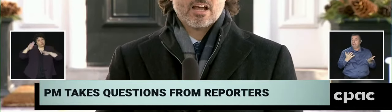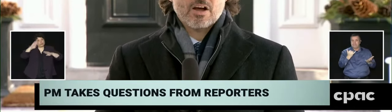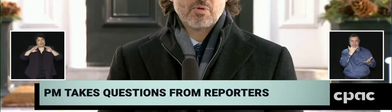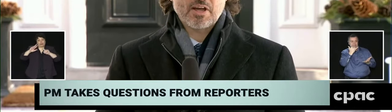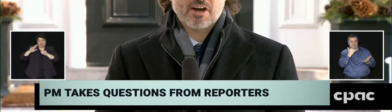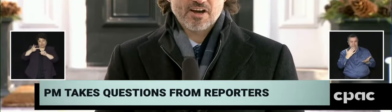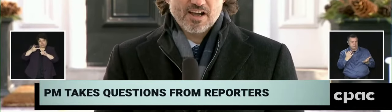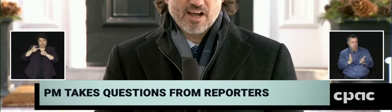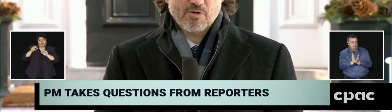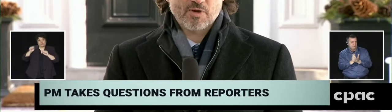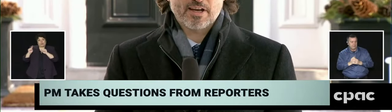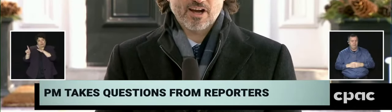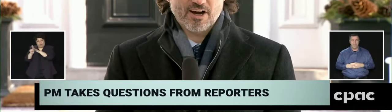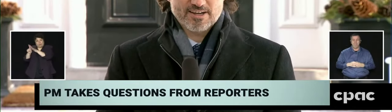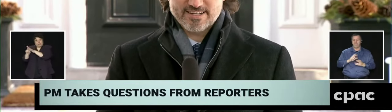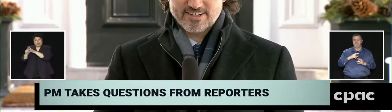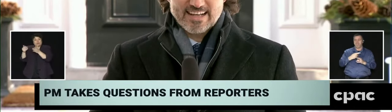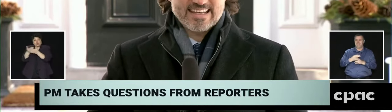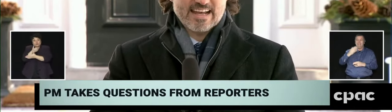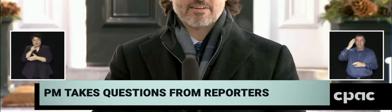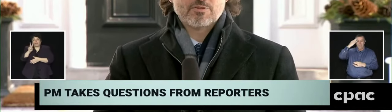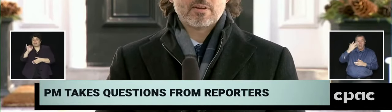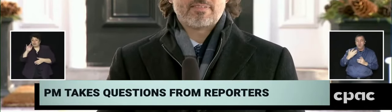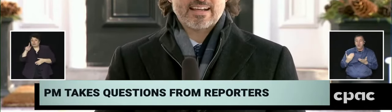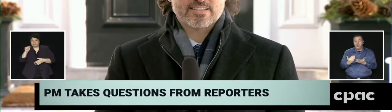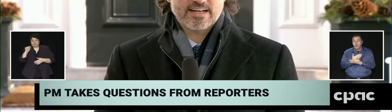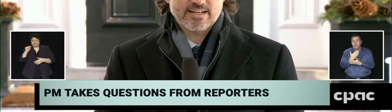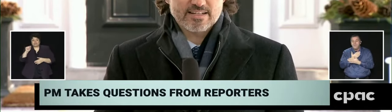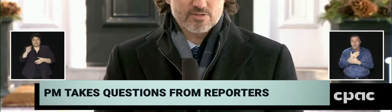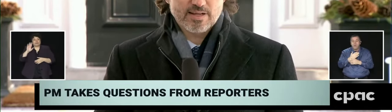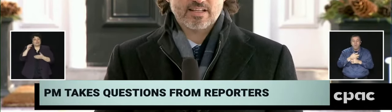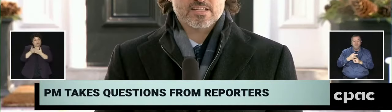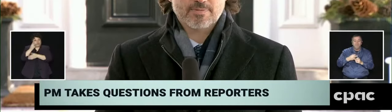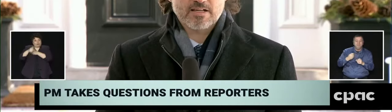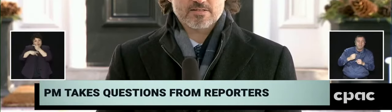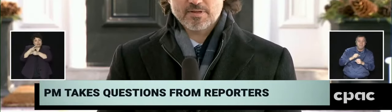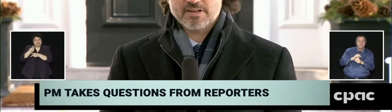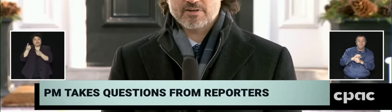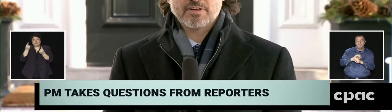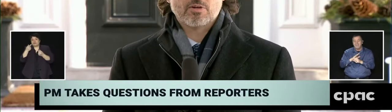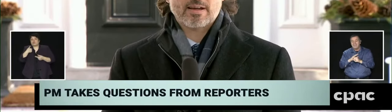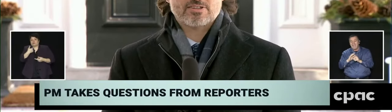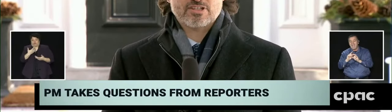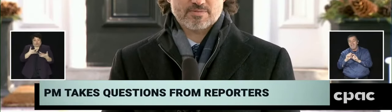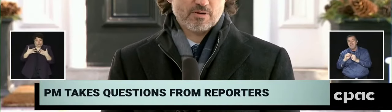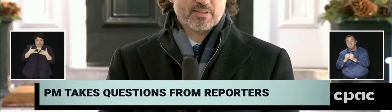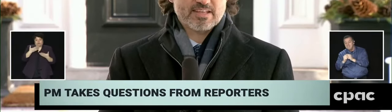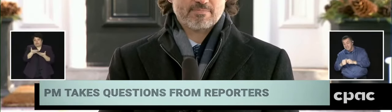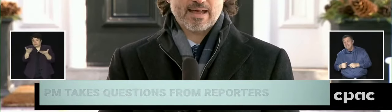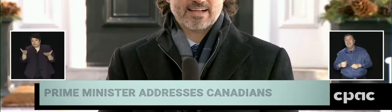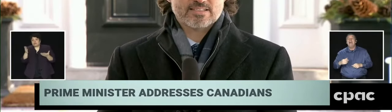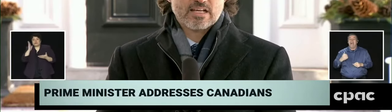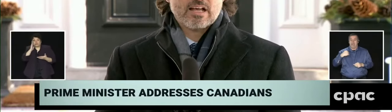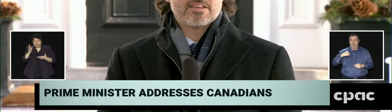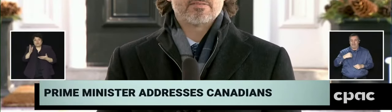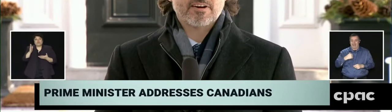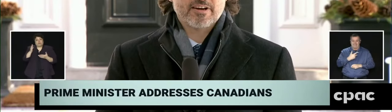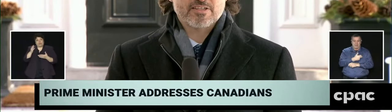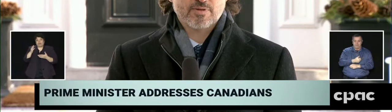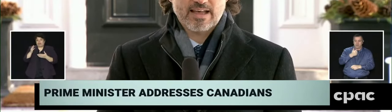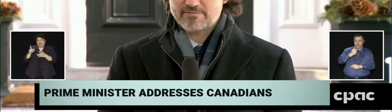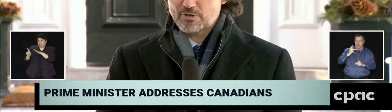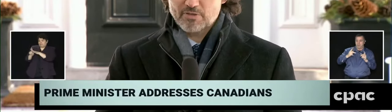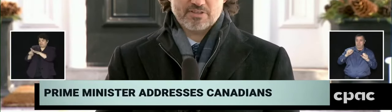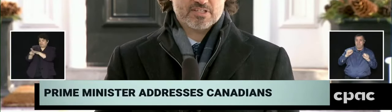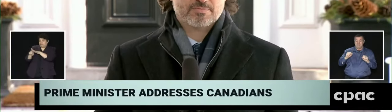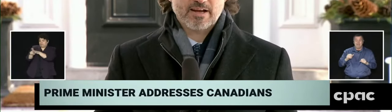as we are working hard to get everyone vaccinated as quickly as possible. There are real questions about what the impacts these variants